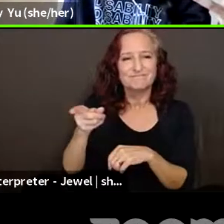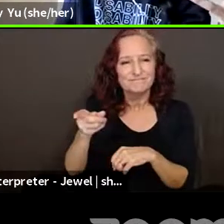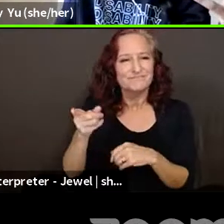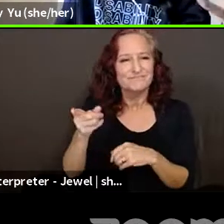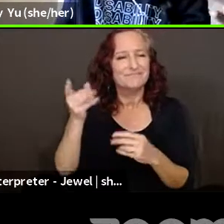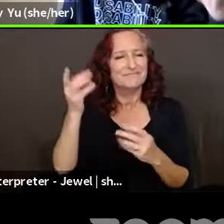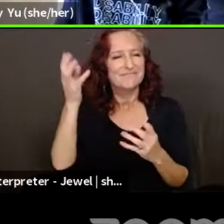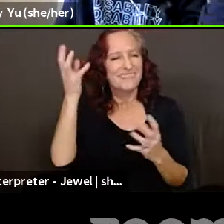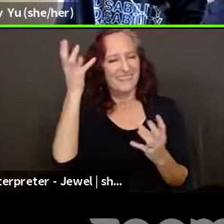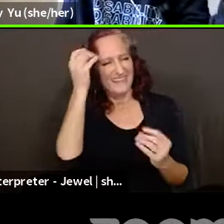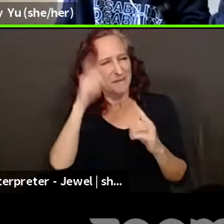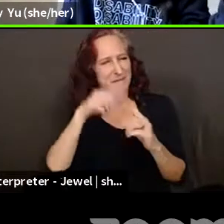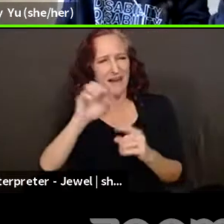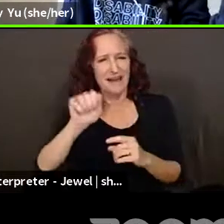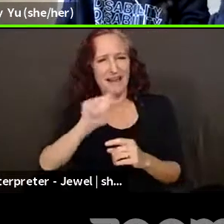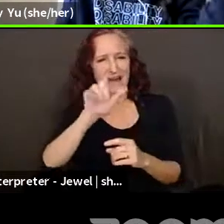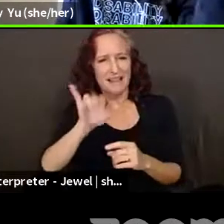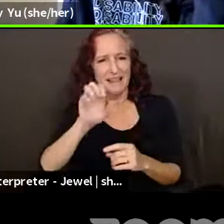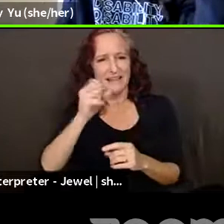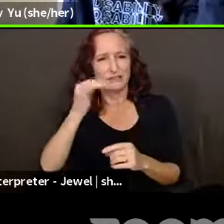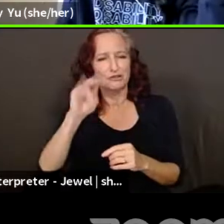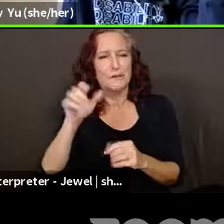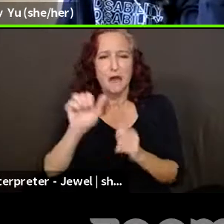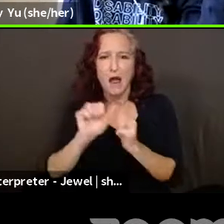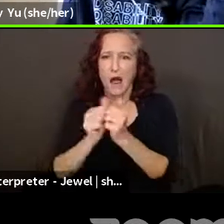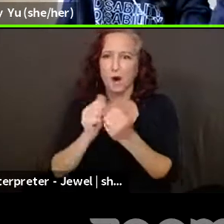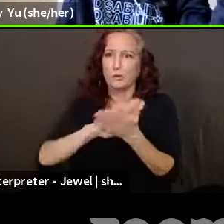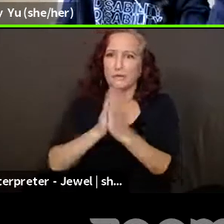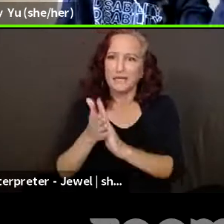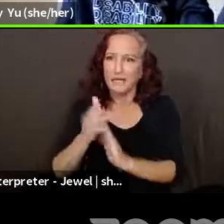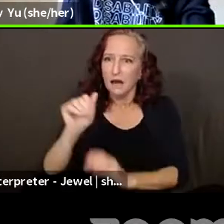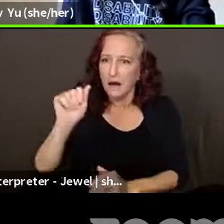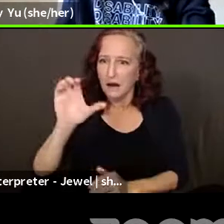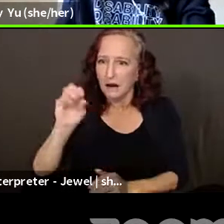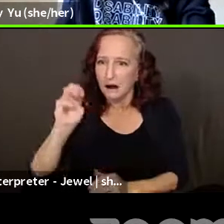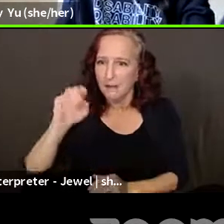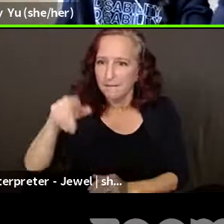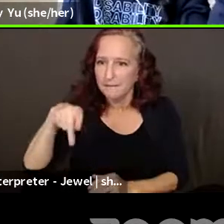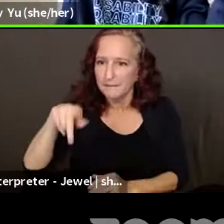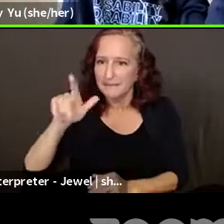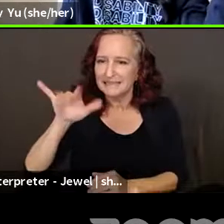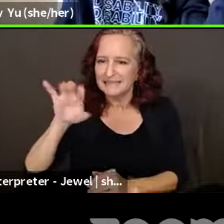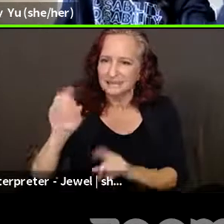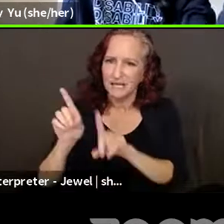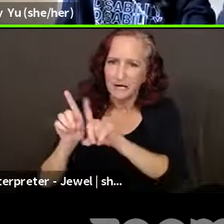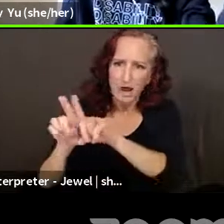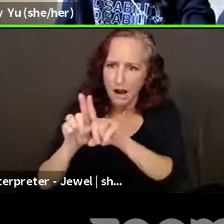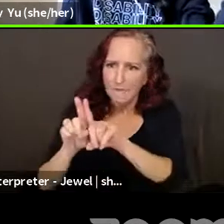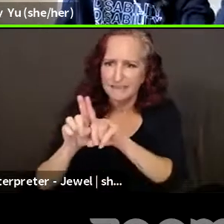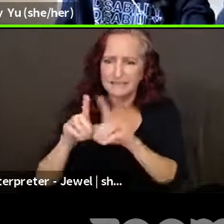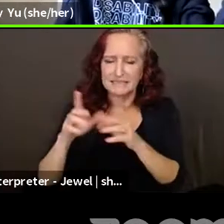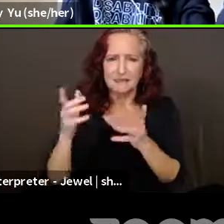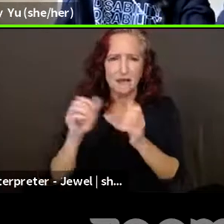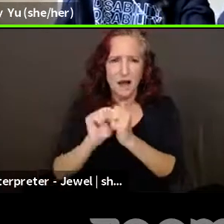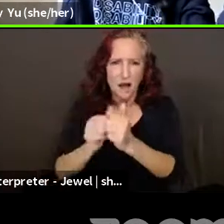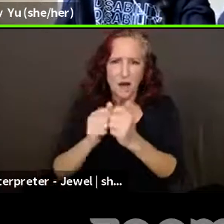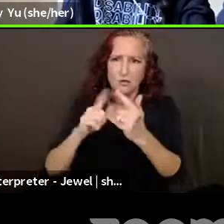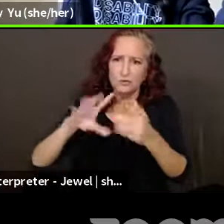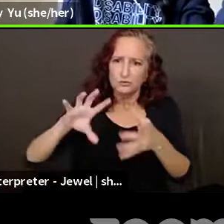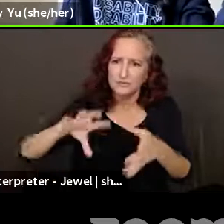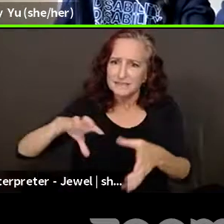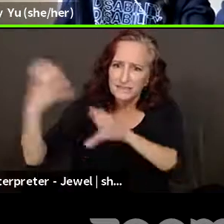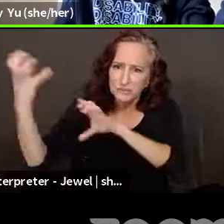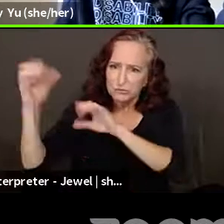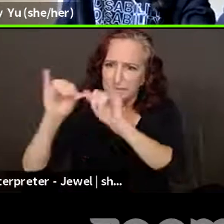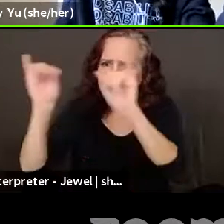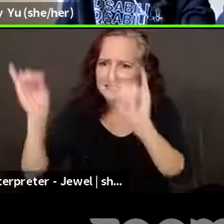what allyship looks like on the accomplice level, right? Like, what does it look like to actually disrupt the whole system? What does it look like to rebuild it